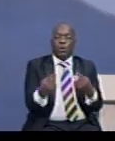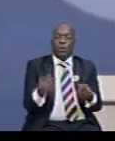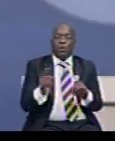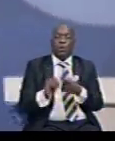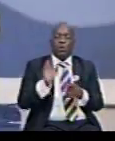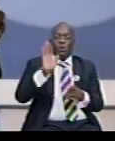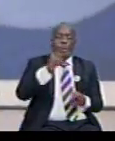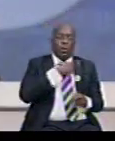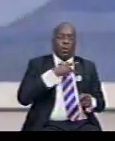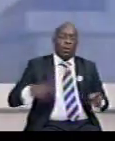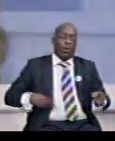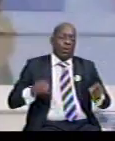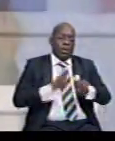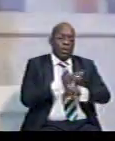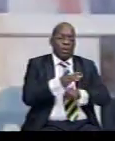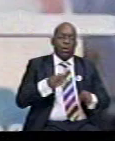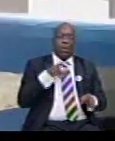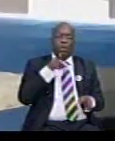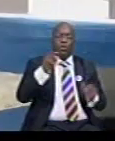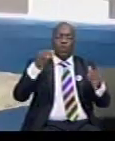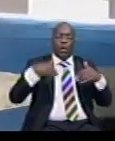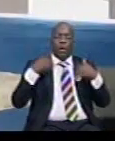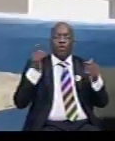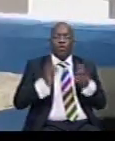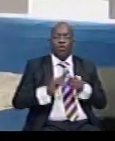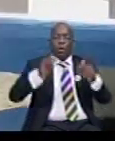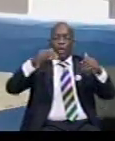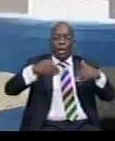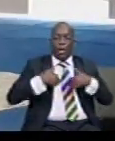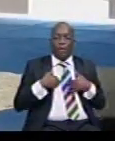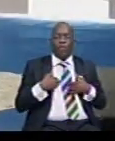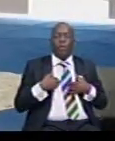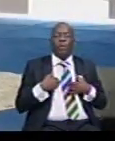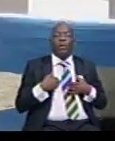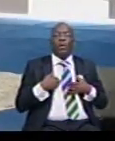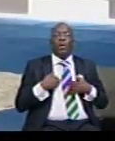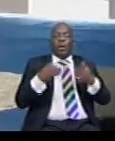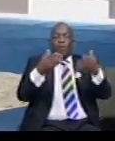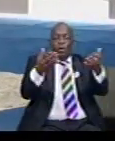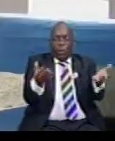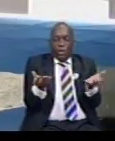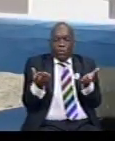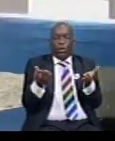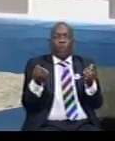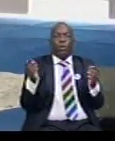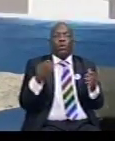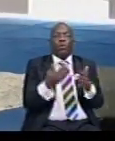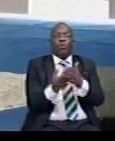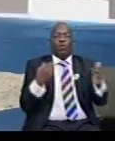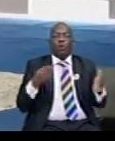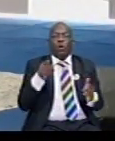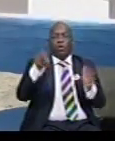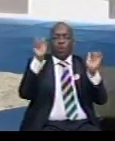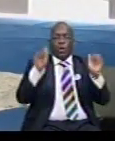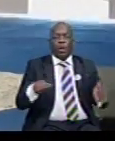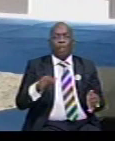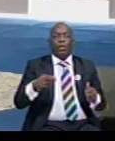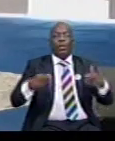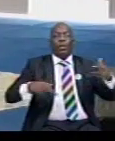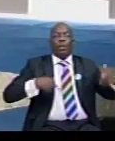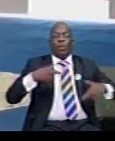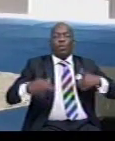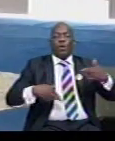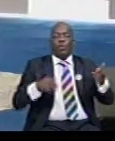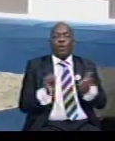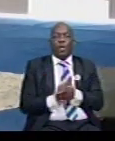You have to have passion before you can reply that man at the last